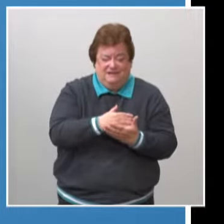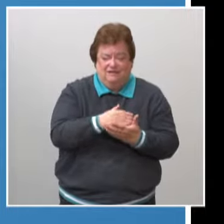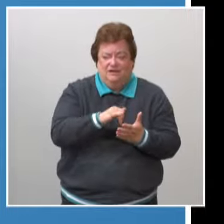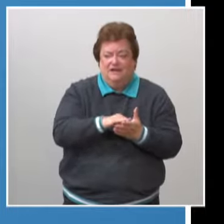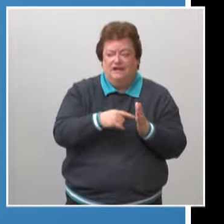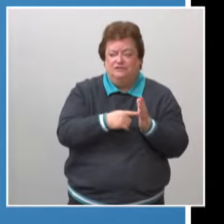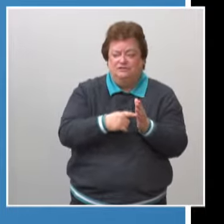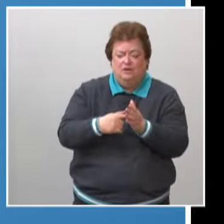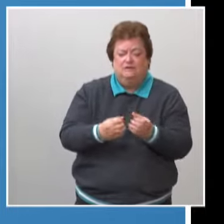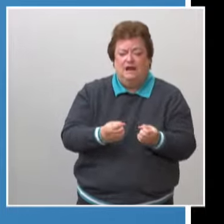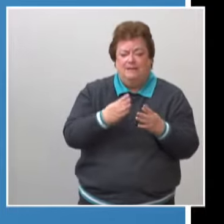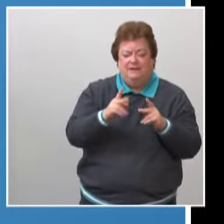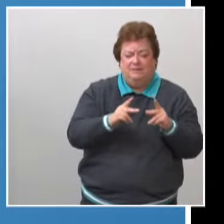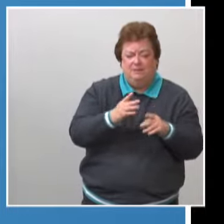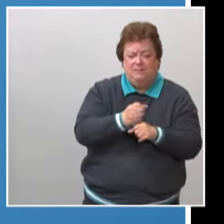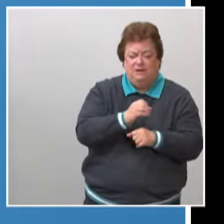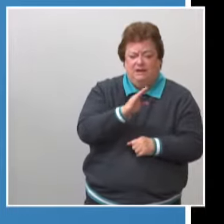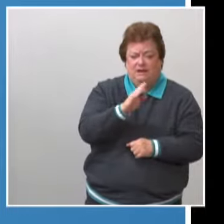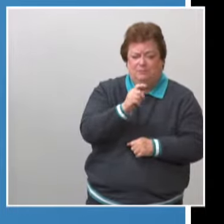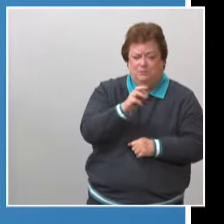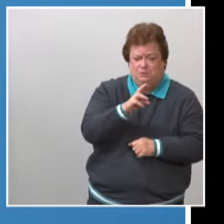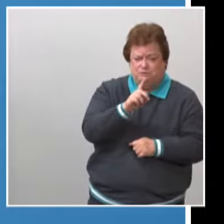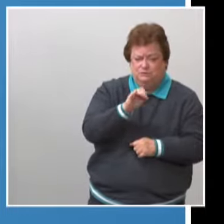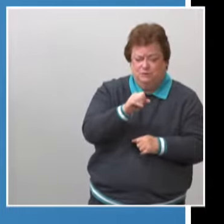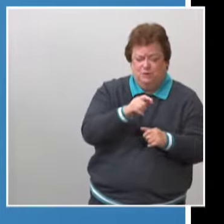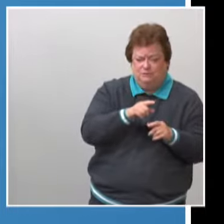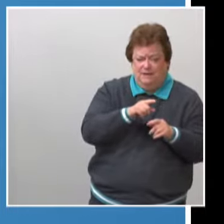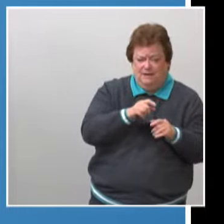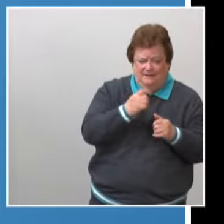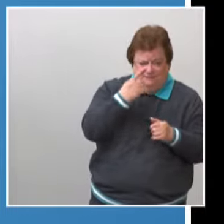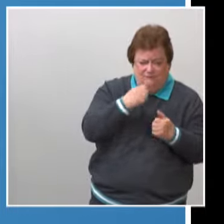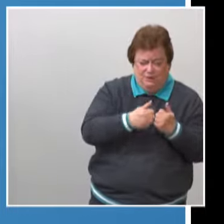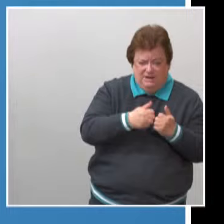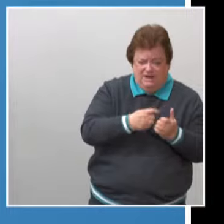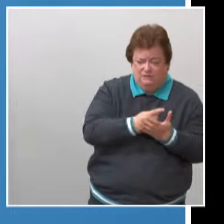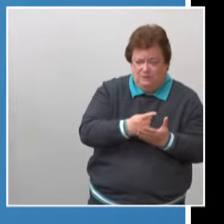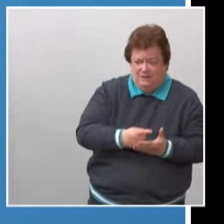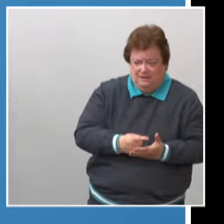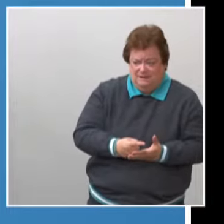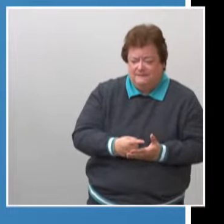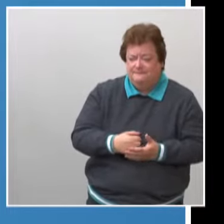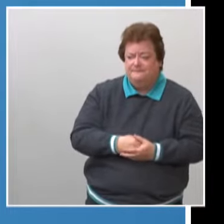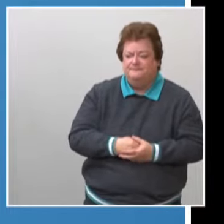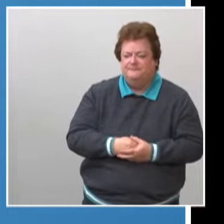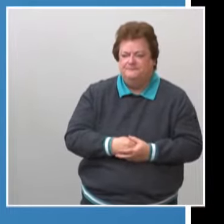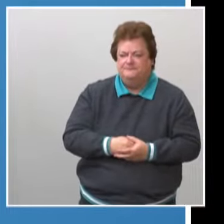number of people receiving a booster dose by week and cumulative totals boosted by week as well.